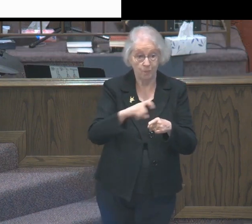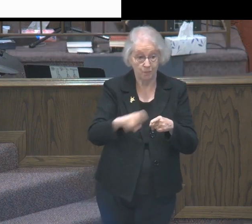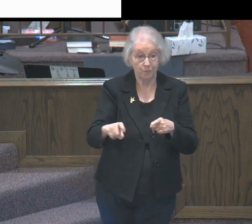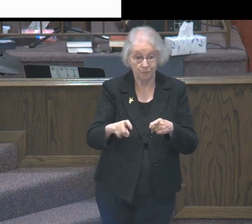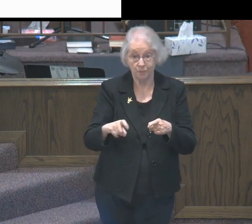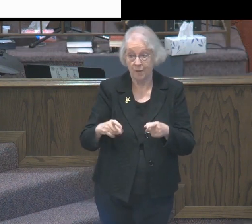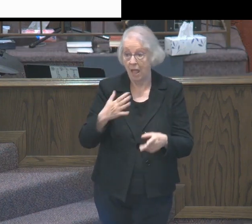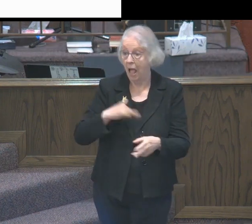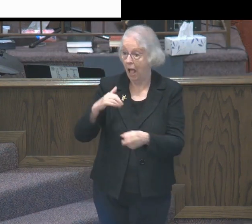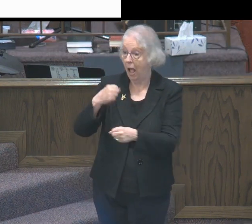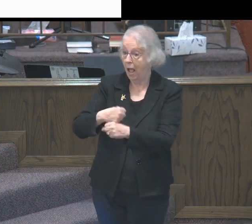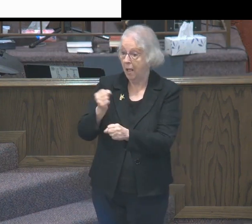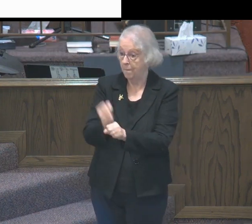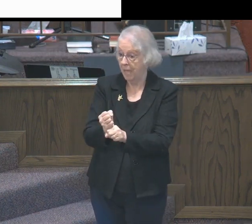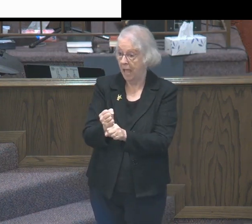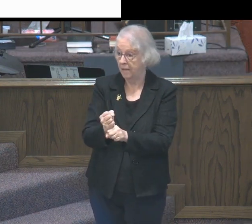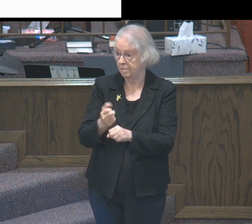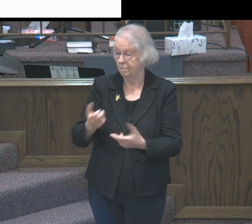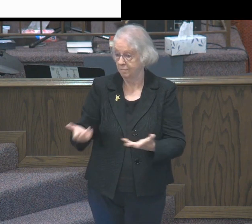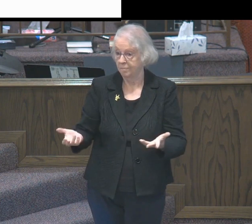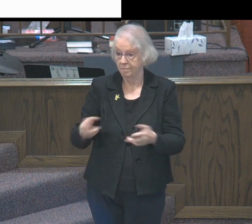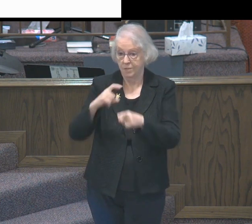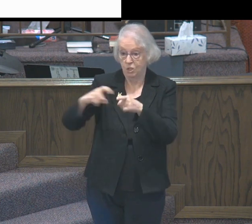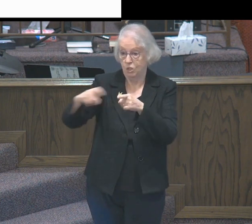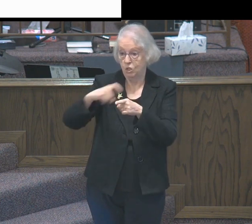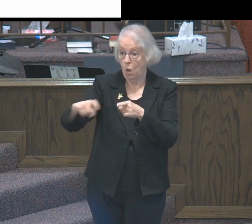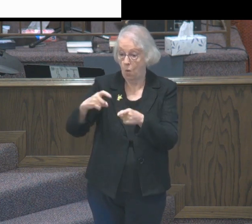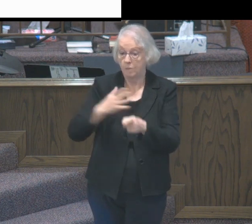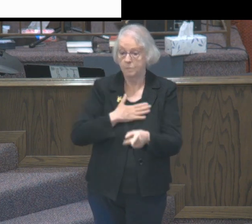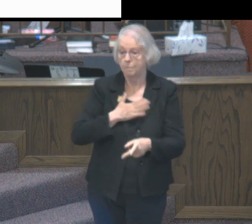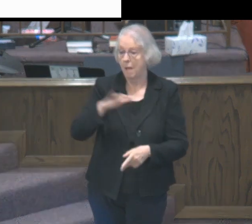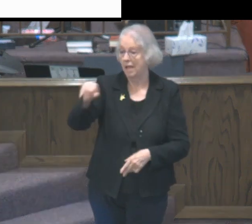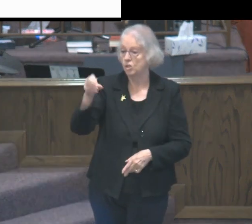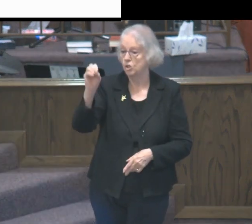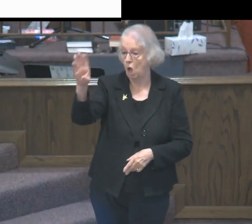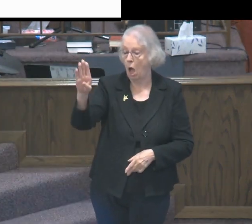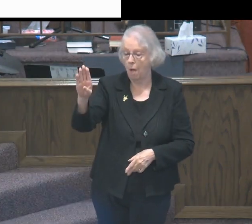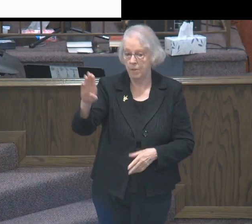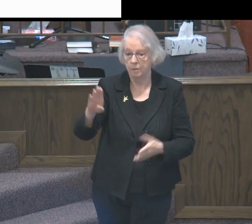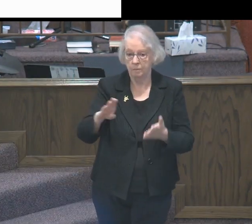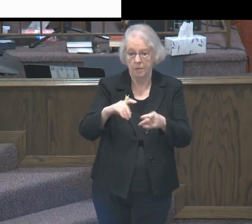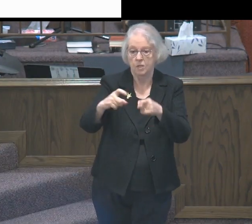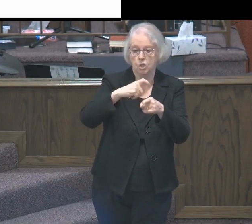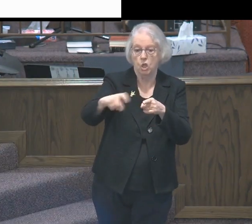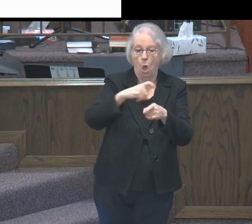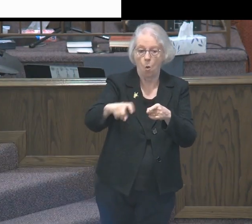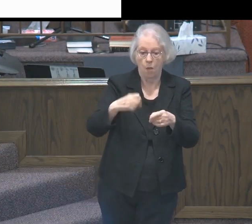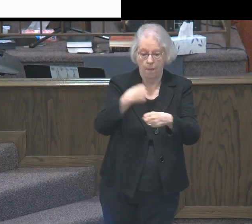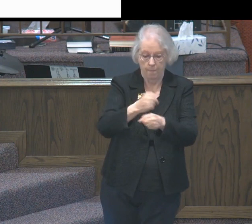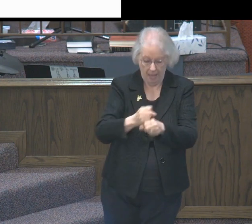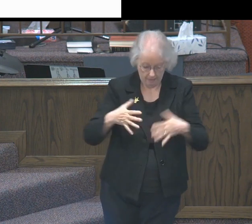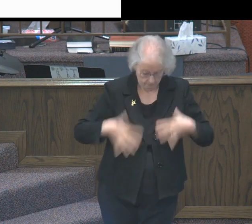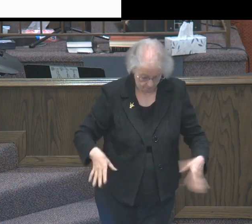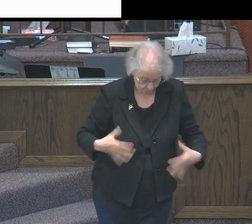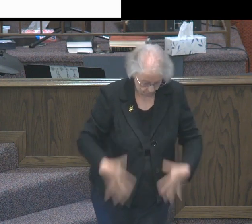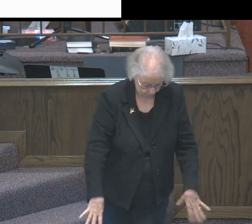and you were a tailor and that was your job Monday through Saturday, and you put a needle in the